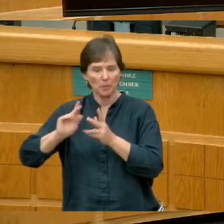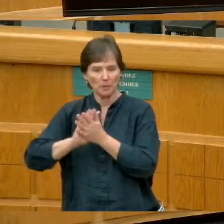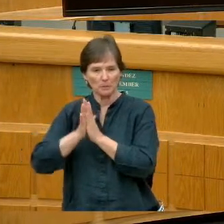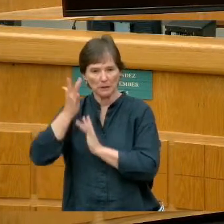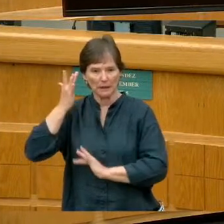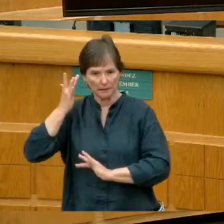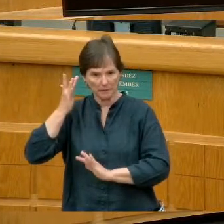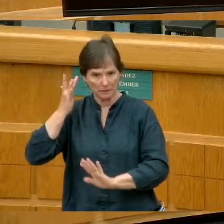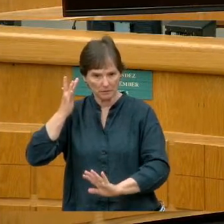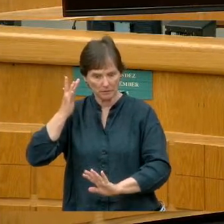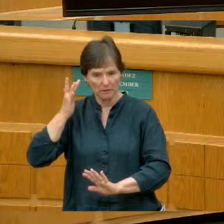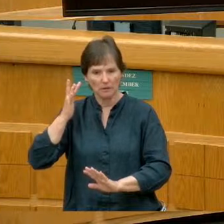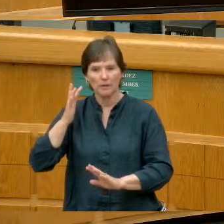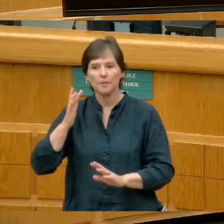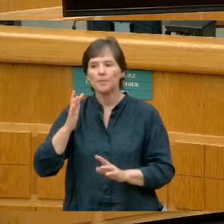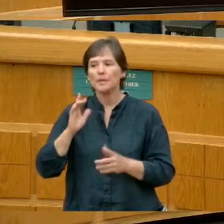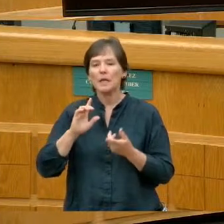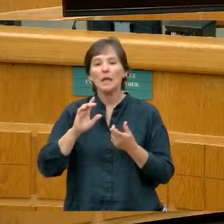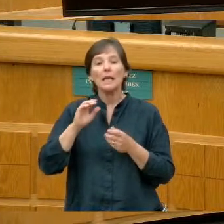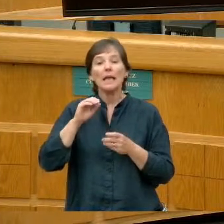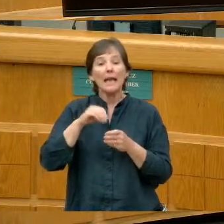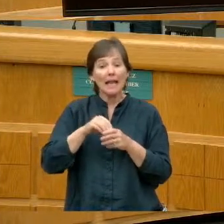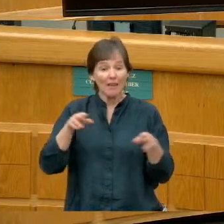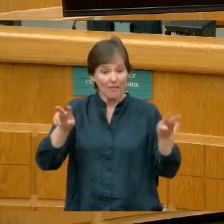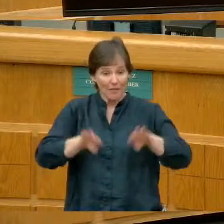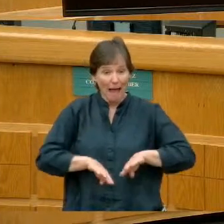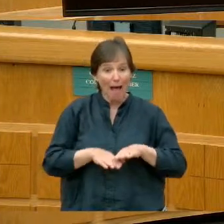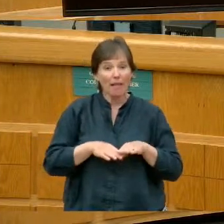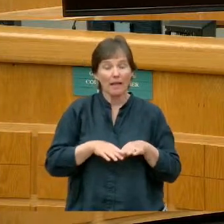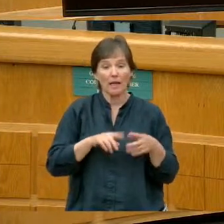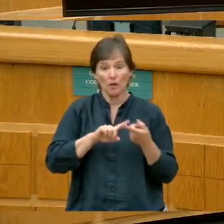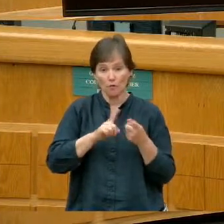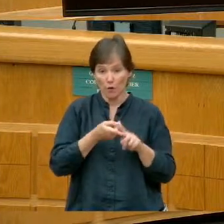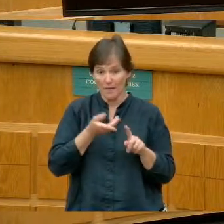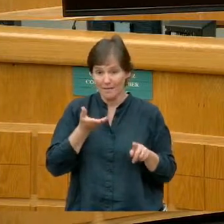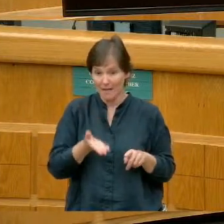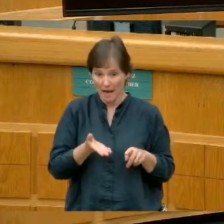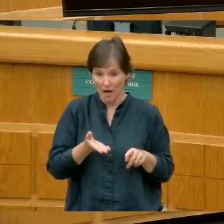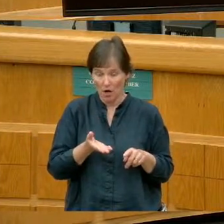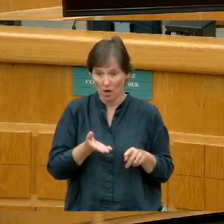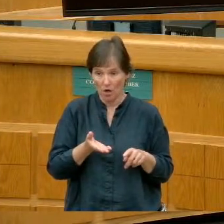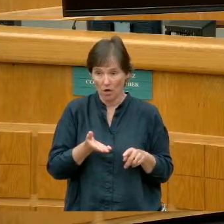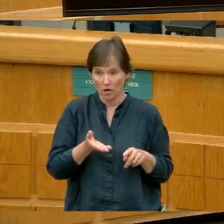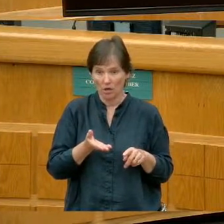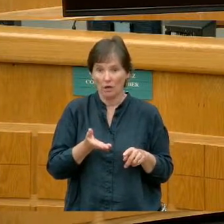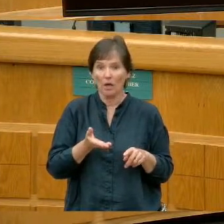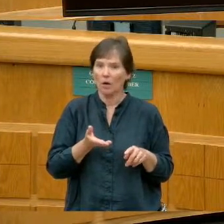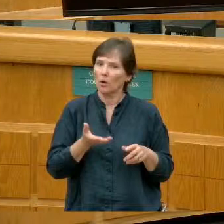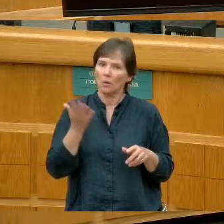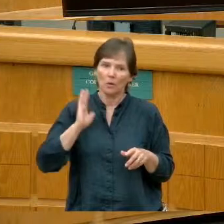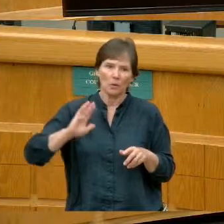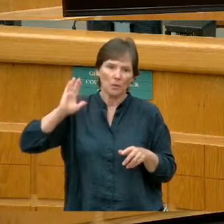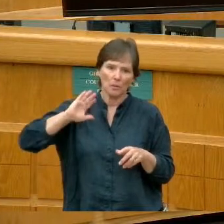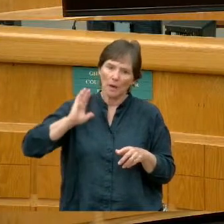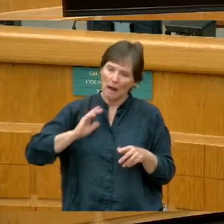our friends in the Rio Grande Valley down here, they hit the breaking point some time ago, and they had to issue